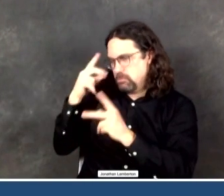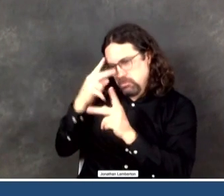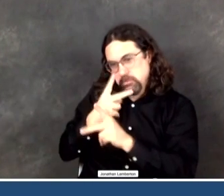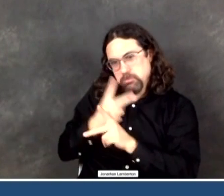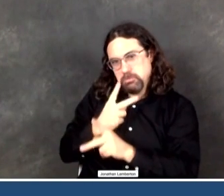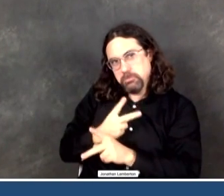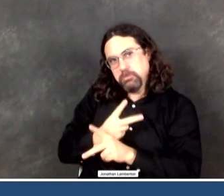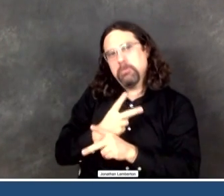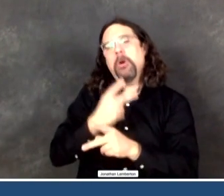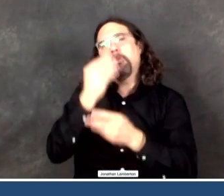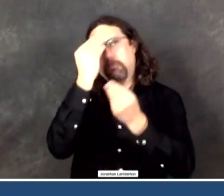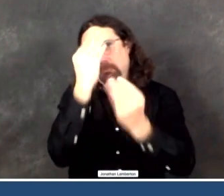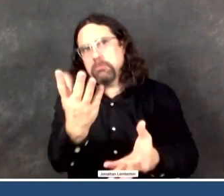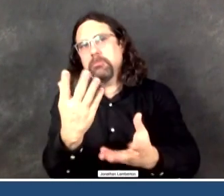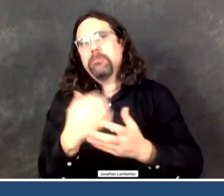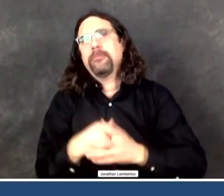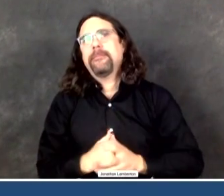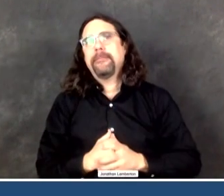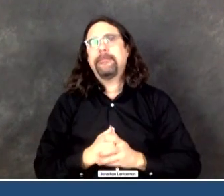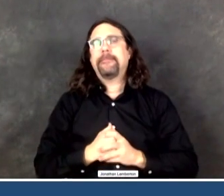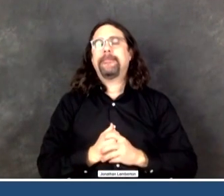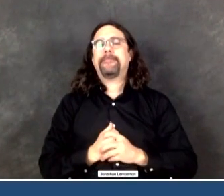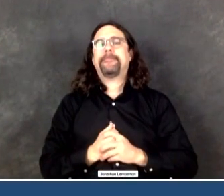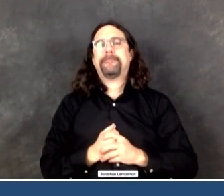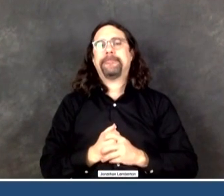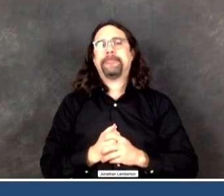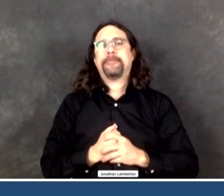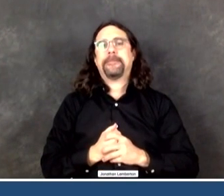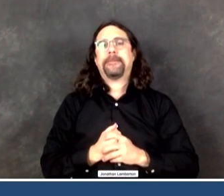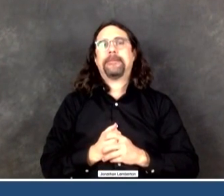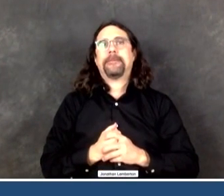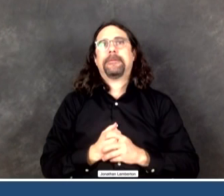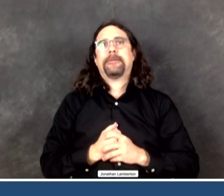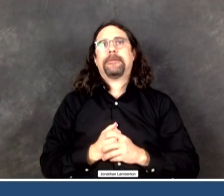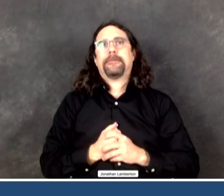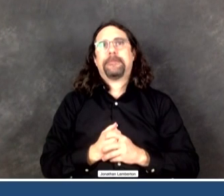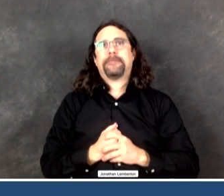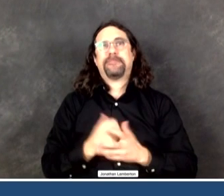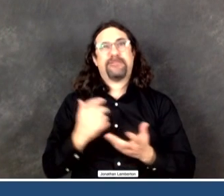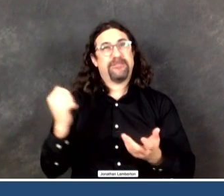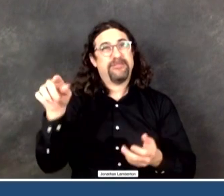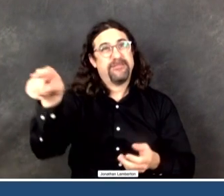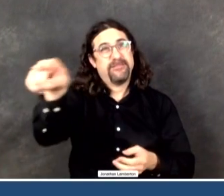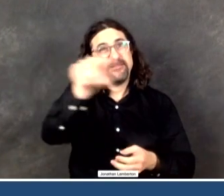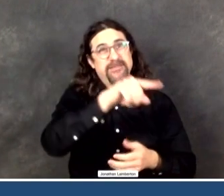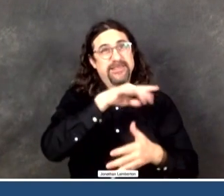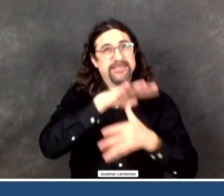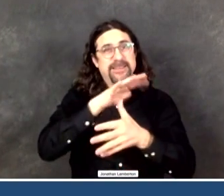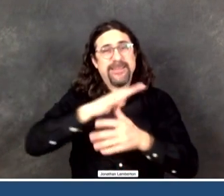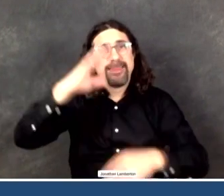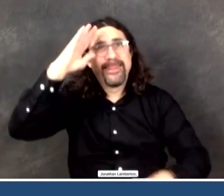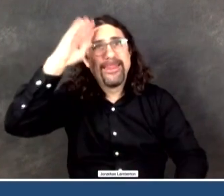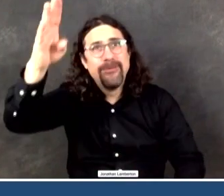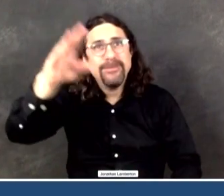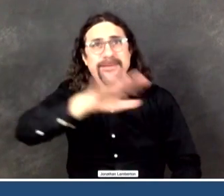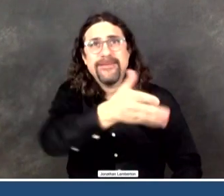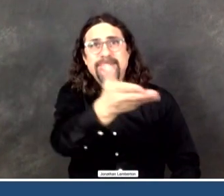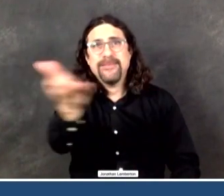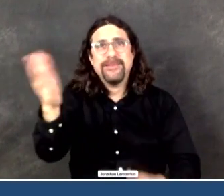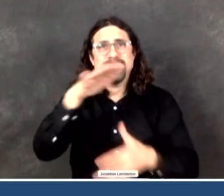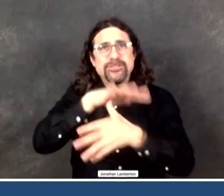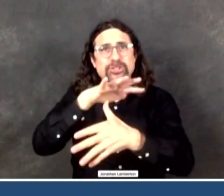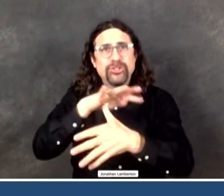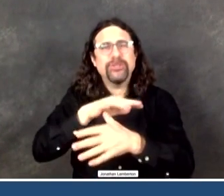be a primary objective. So to all the seniors out there, we are going to help you, and we're going to communicate with you and figure out what you